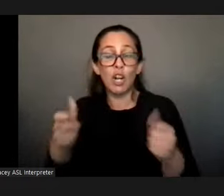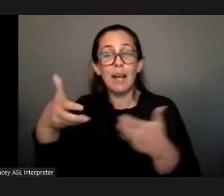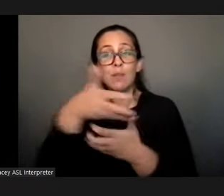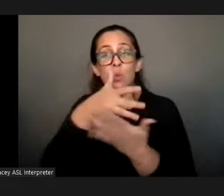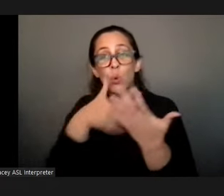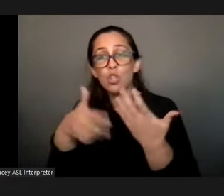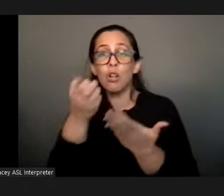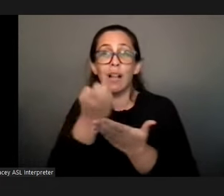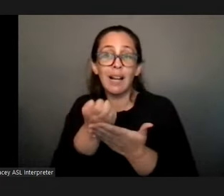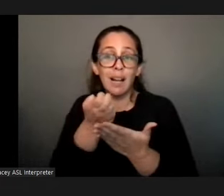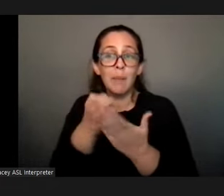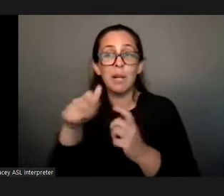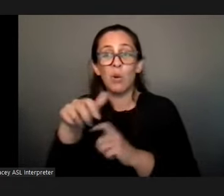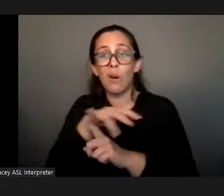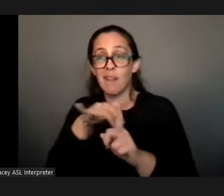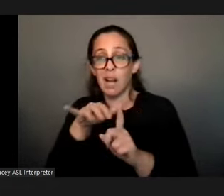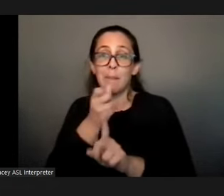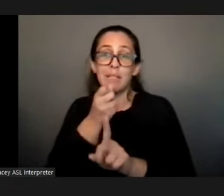environmental effects.